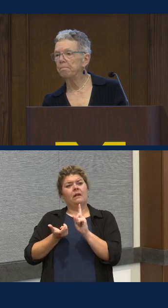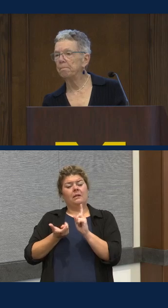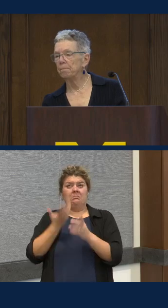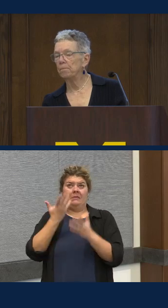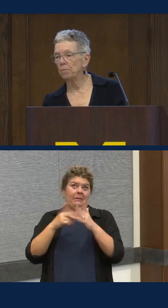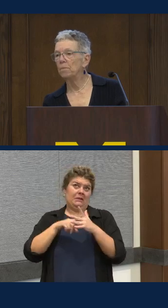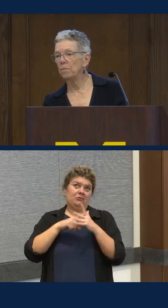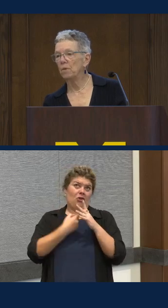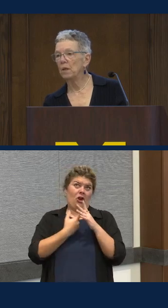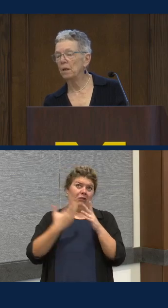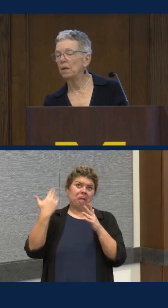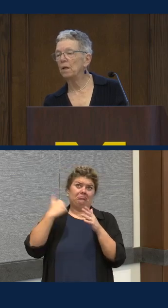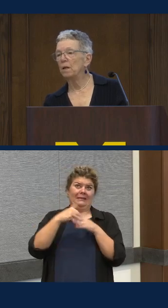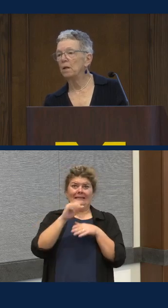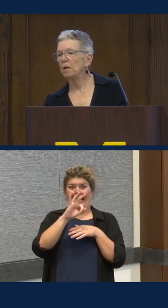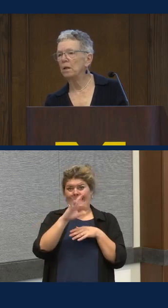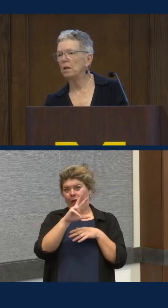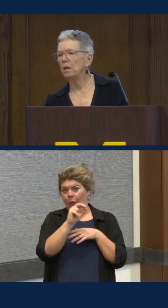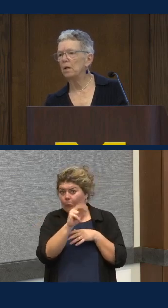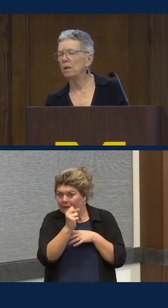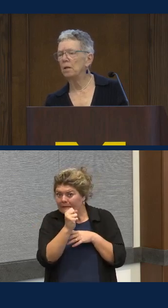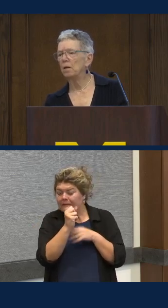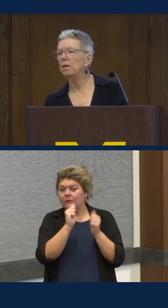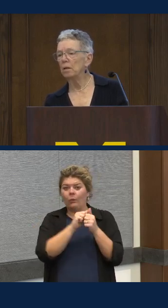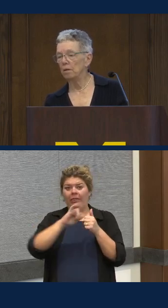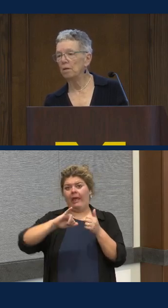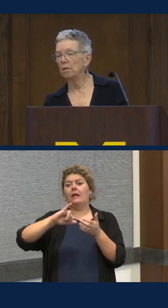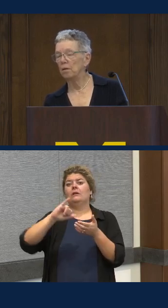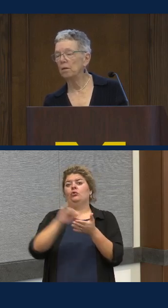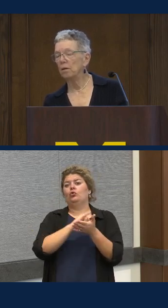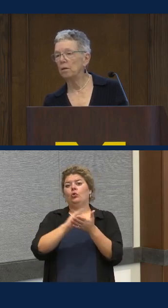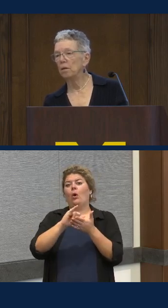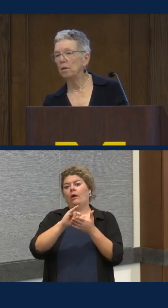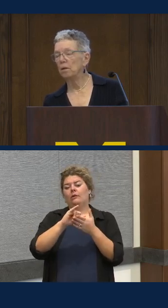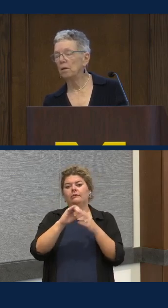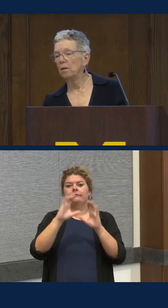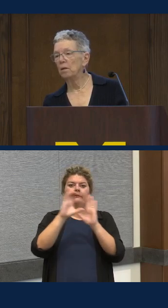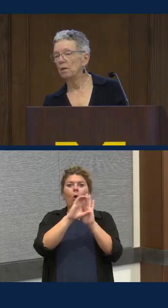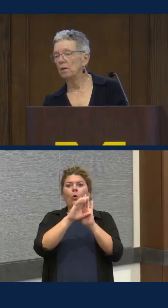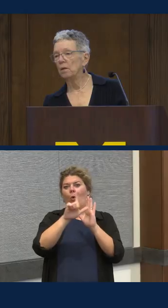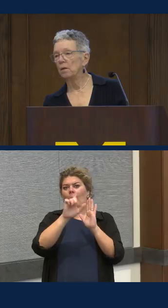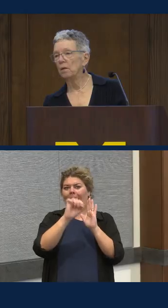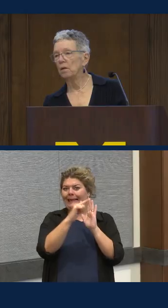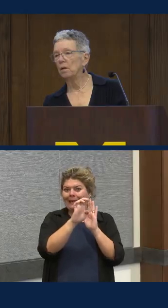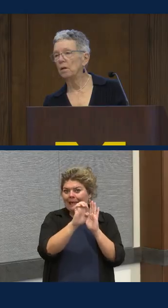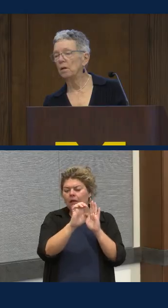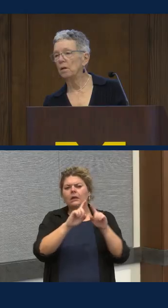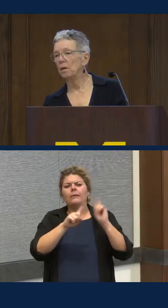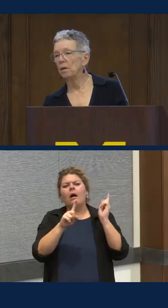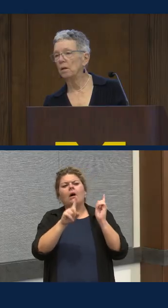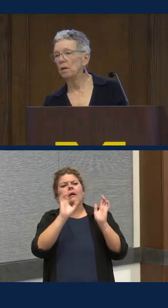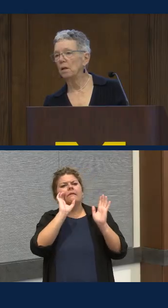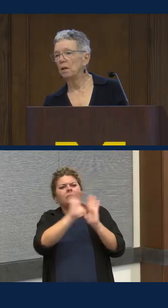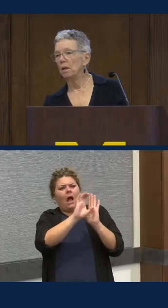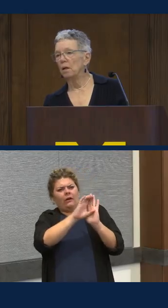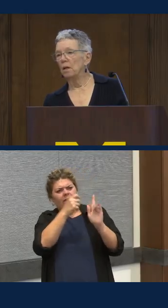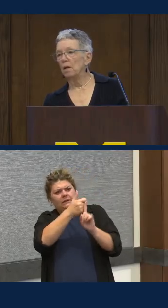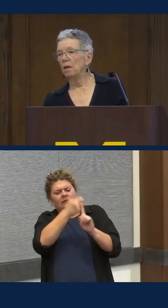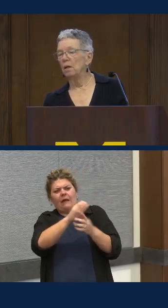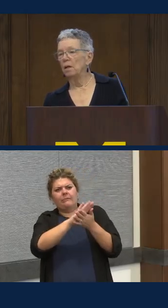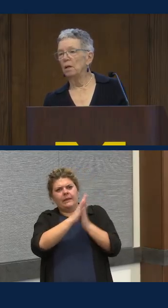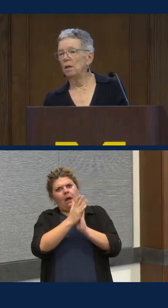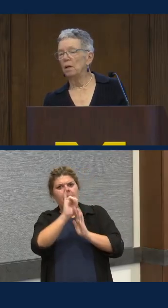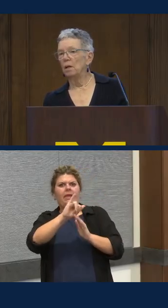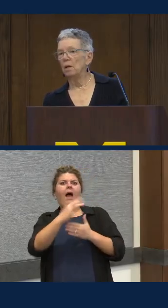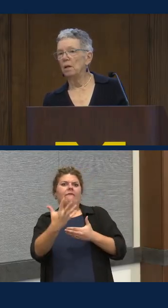beginning in the 30s with the New York Photo League, but to what extent did photography itself become a kind of